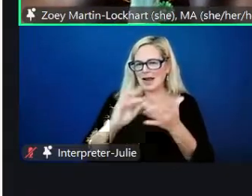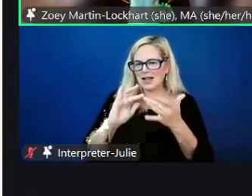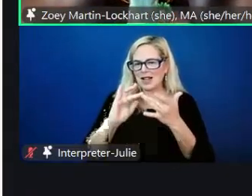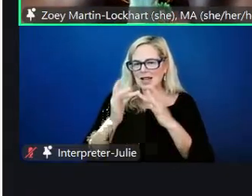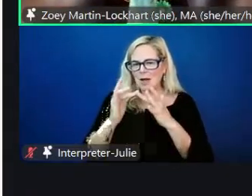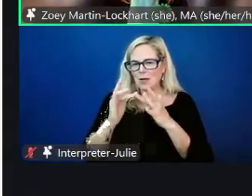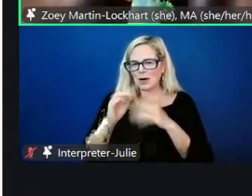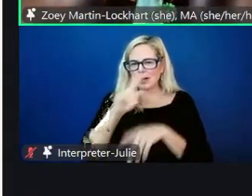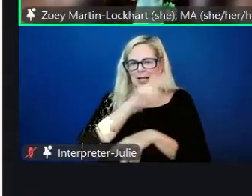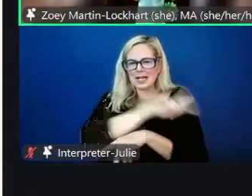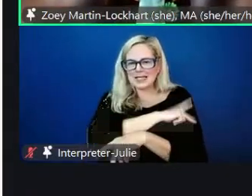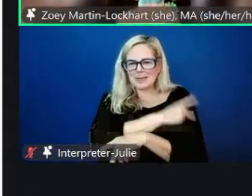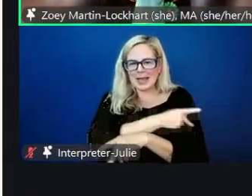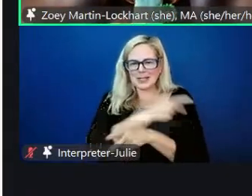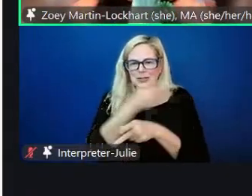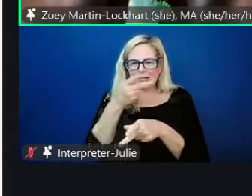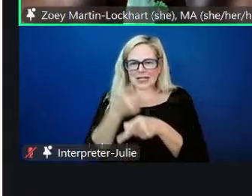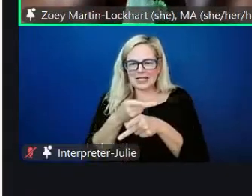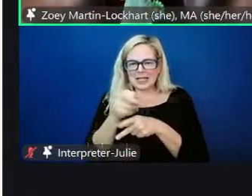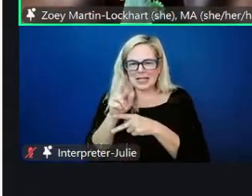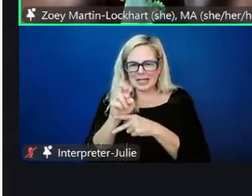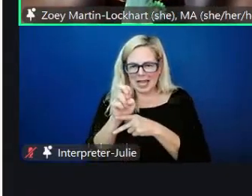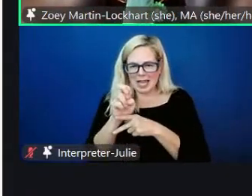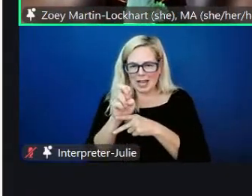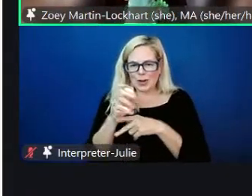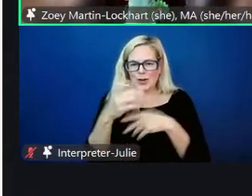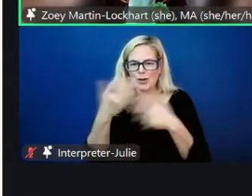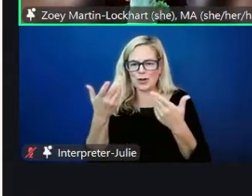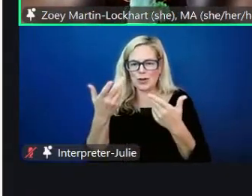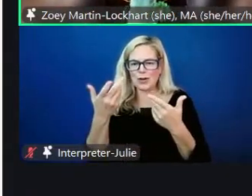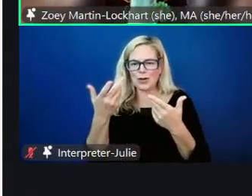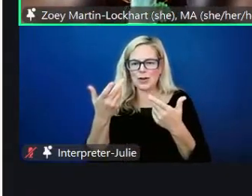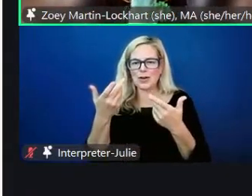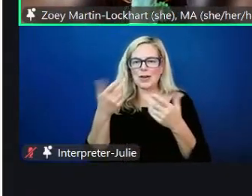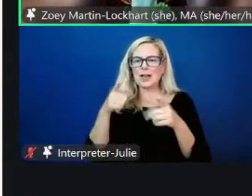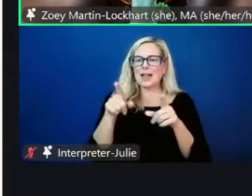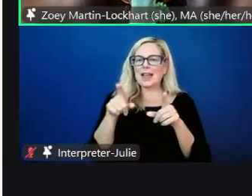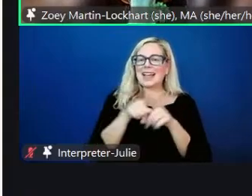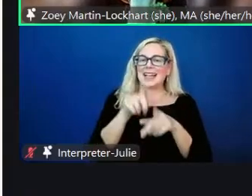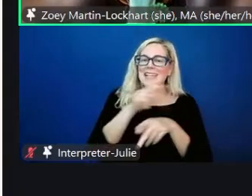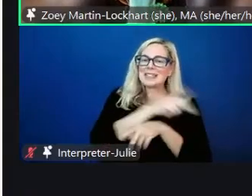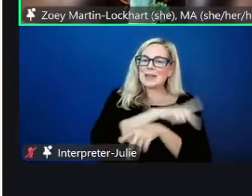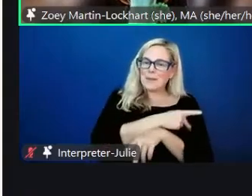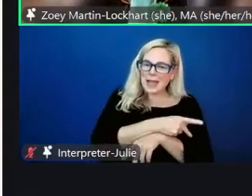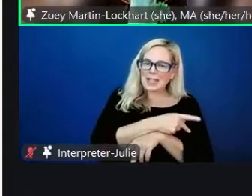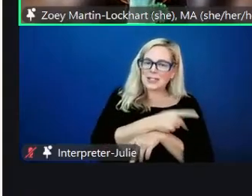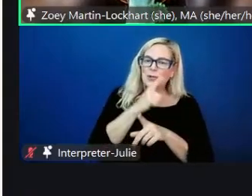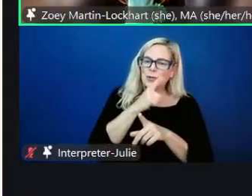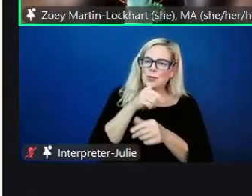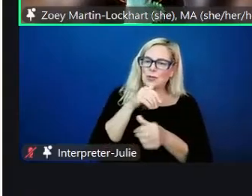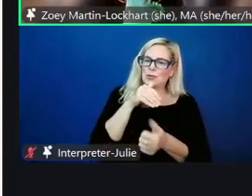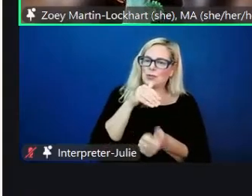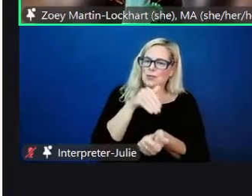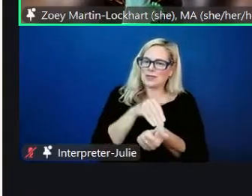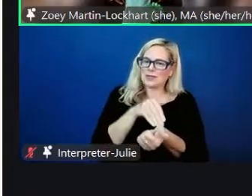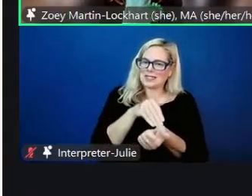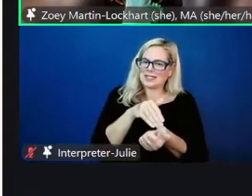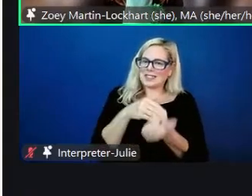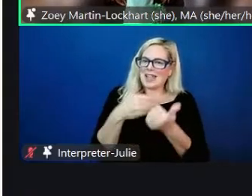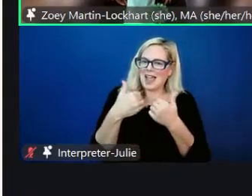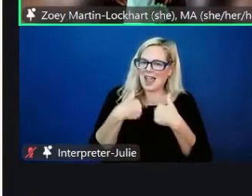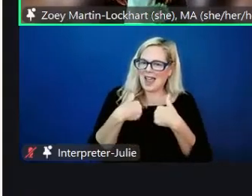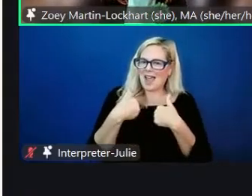care given to patients by patients who are also physicians or trainees with styles informed by their own